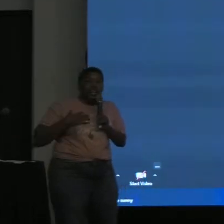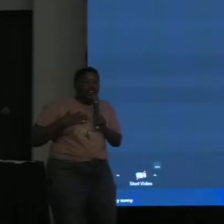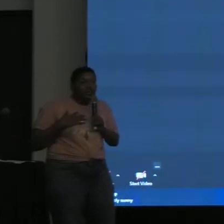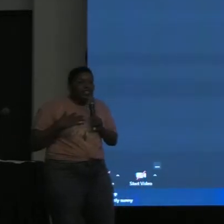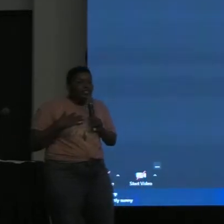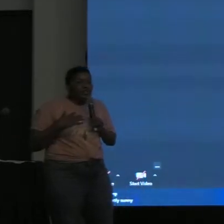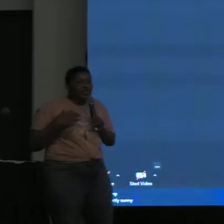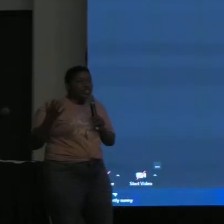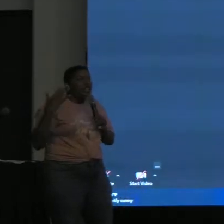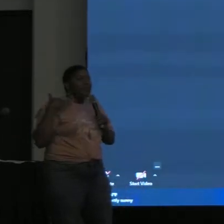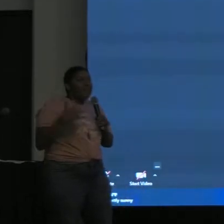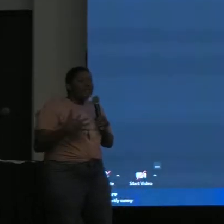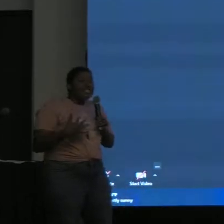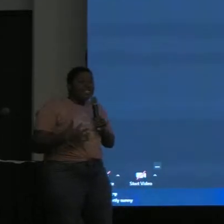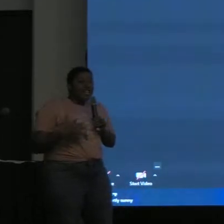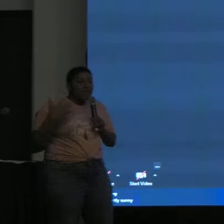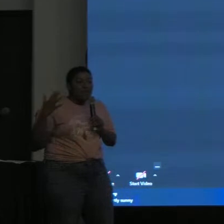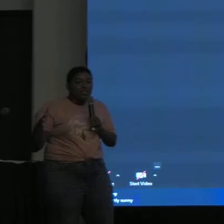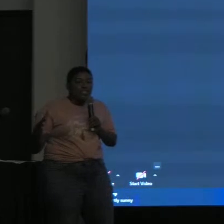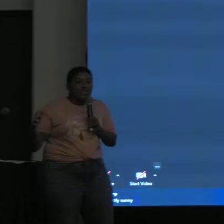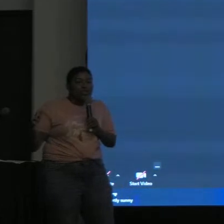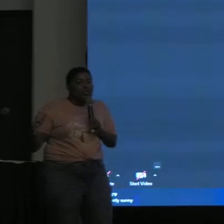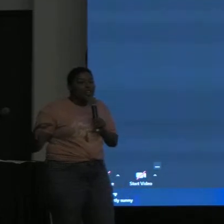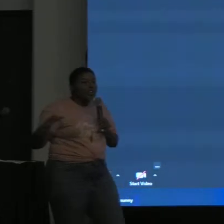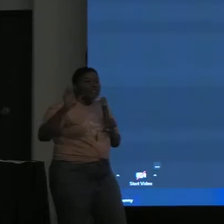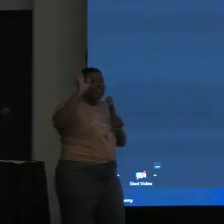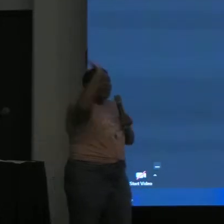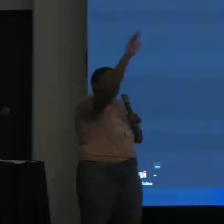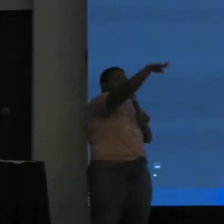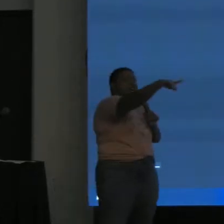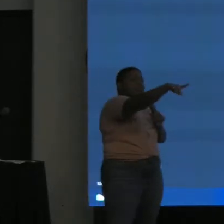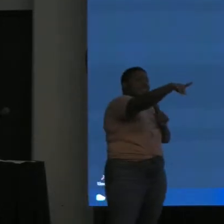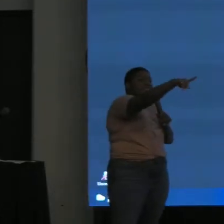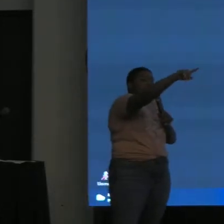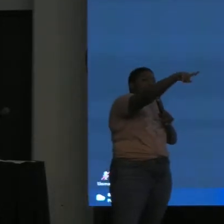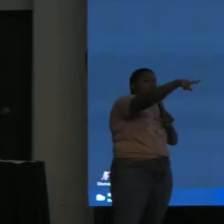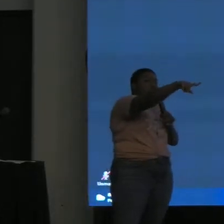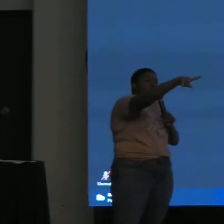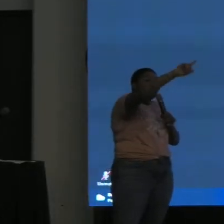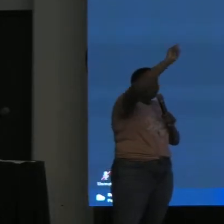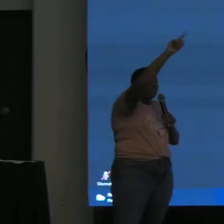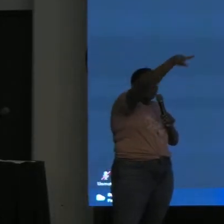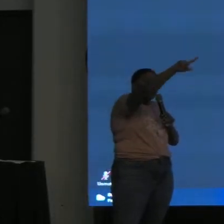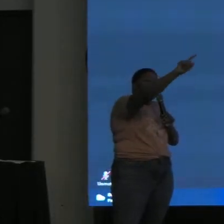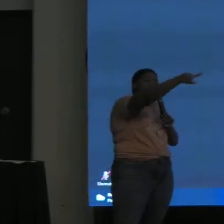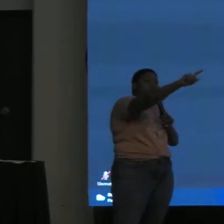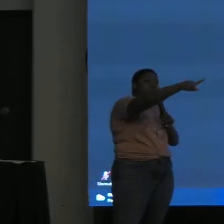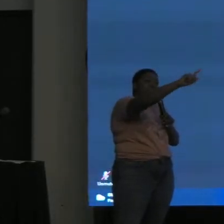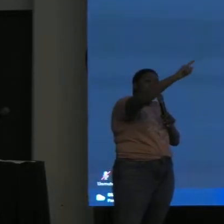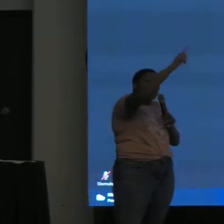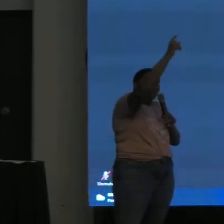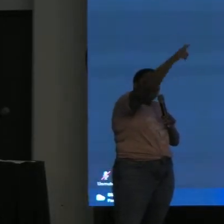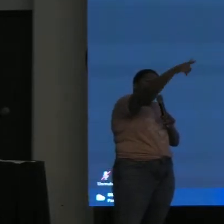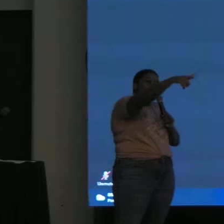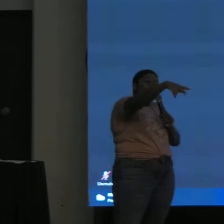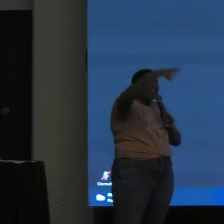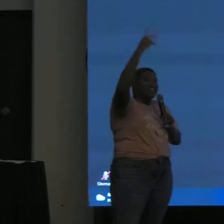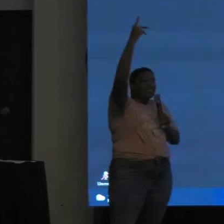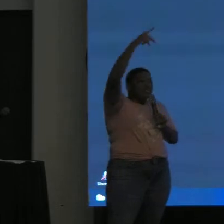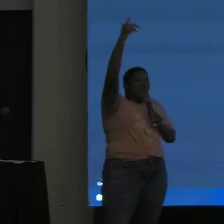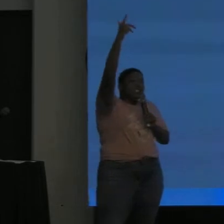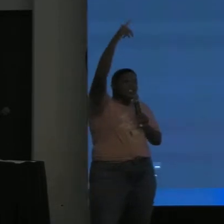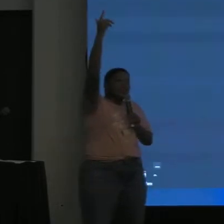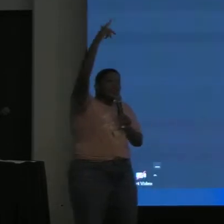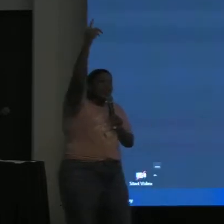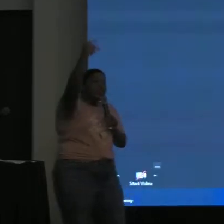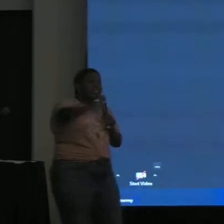We are Black Feminist Future. My name is Sam. I use she, her pronouns. We got Dominique Simone, the director of Power Building, in the back on